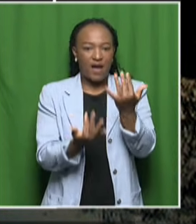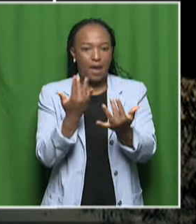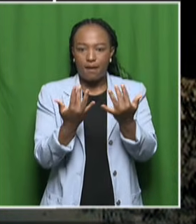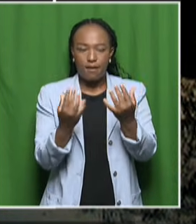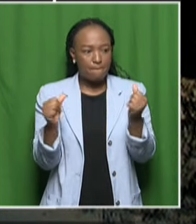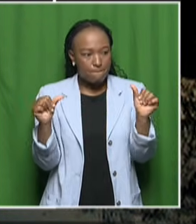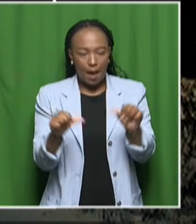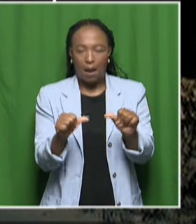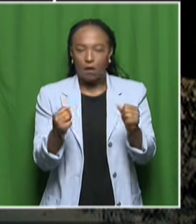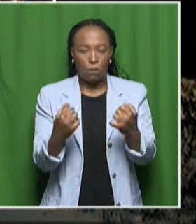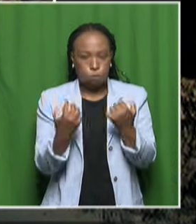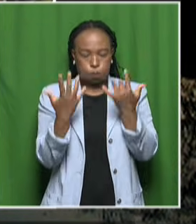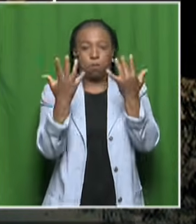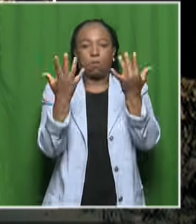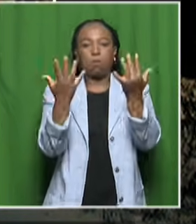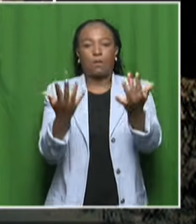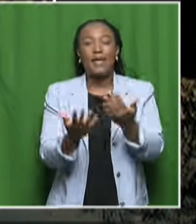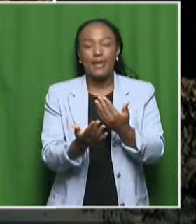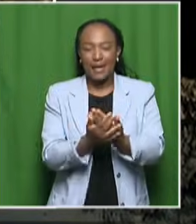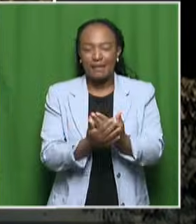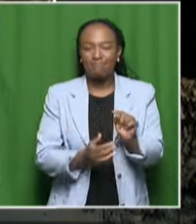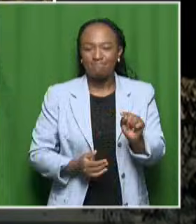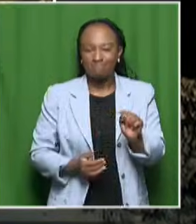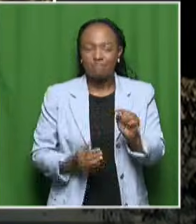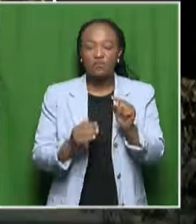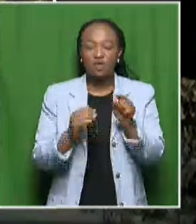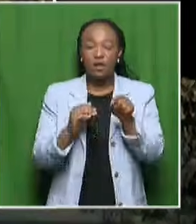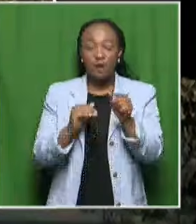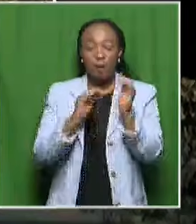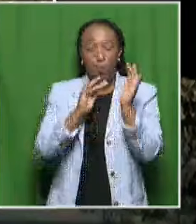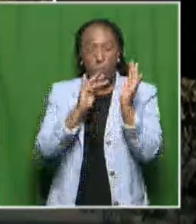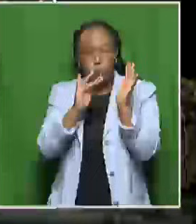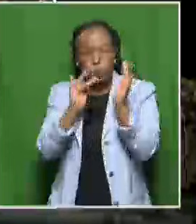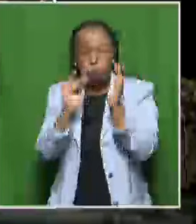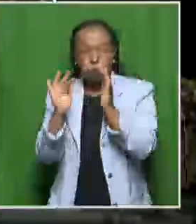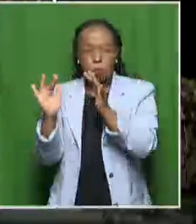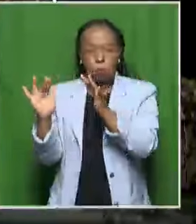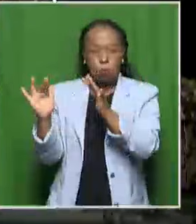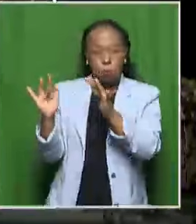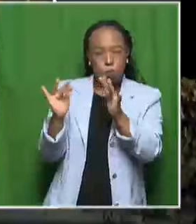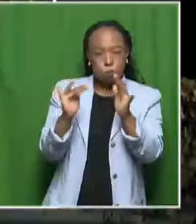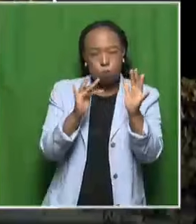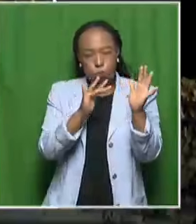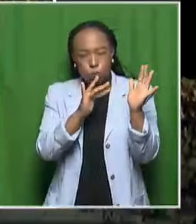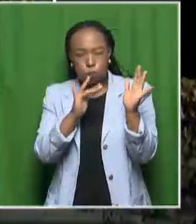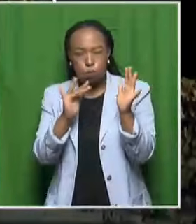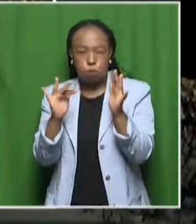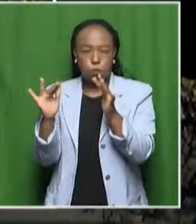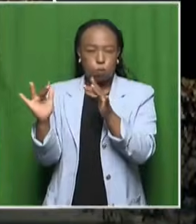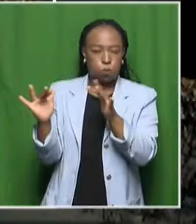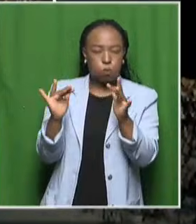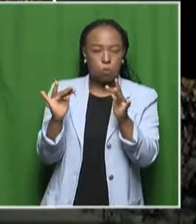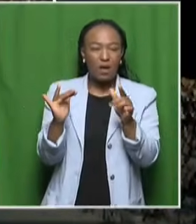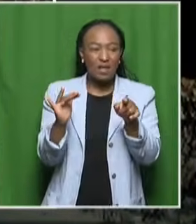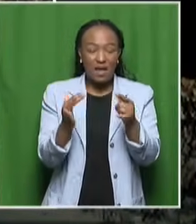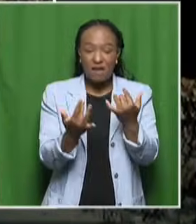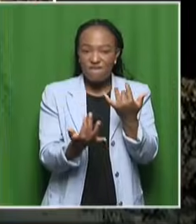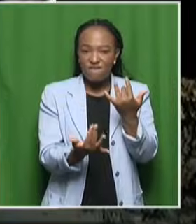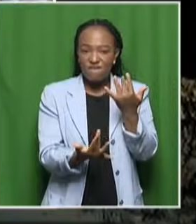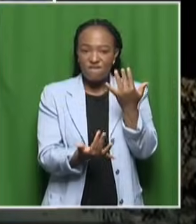bay, and then all of a sudden in the afternoon the wind, those big gusts picked up, and the fires